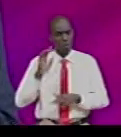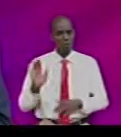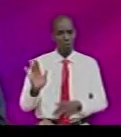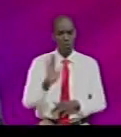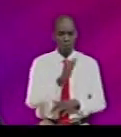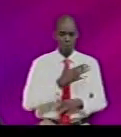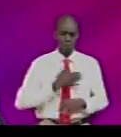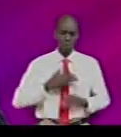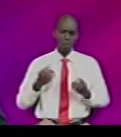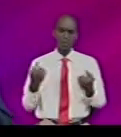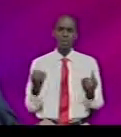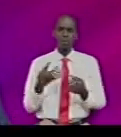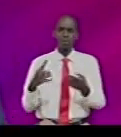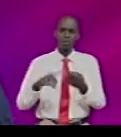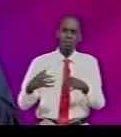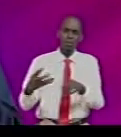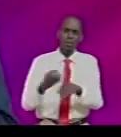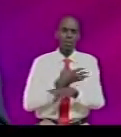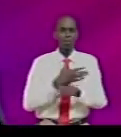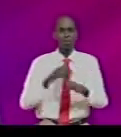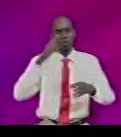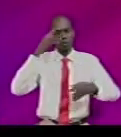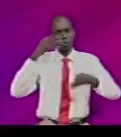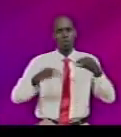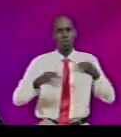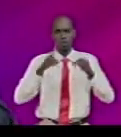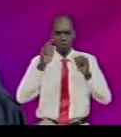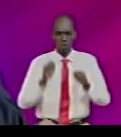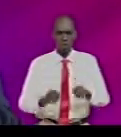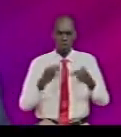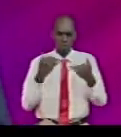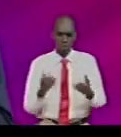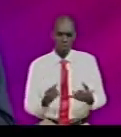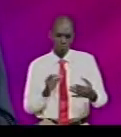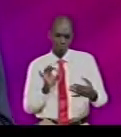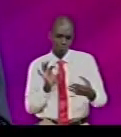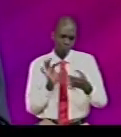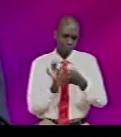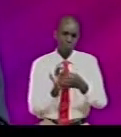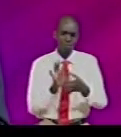judgment away. You can key yourself into it. You can be partaker of this.